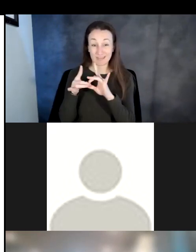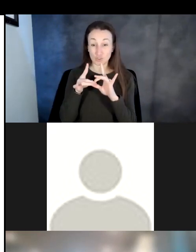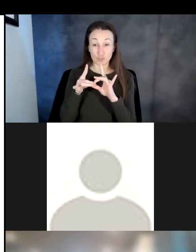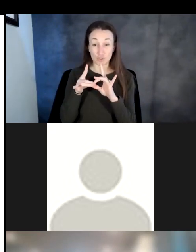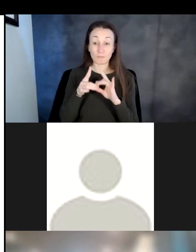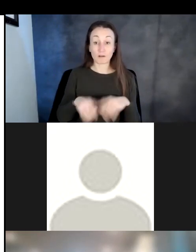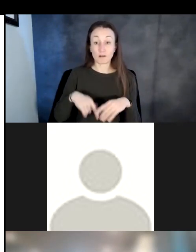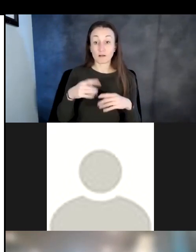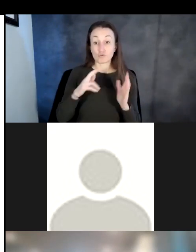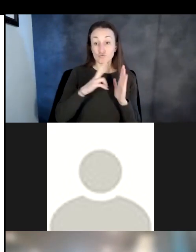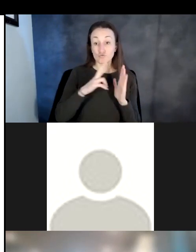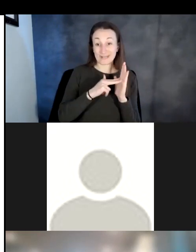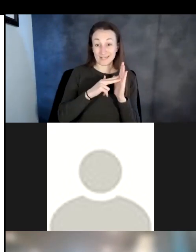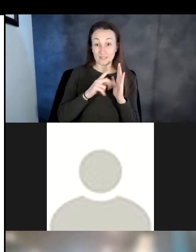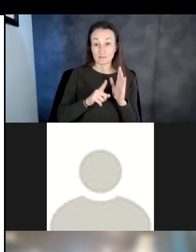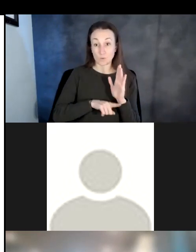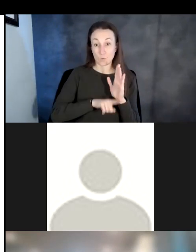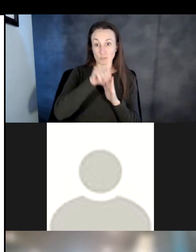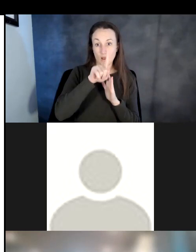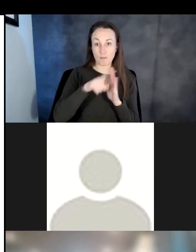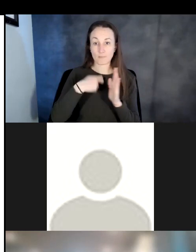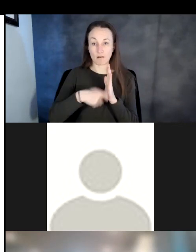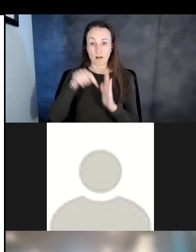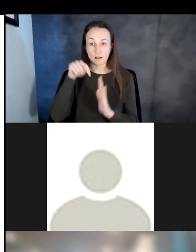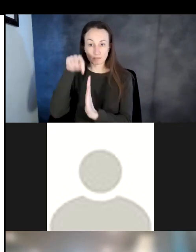the expense of the number of reads per sample.